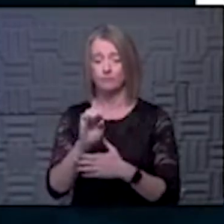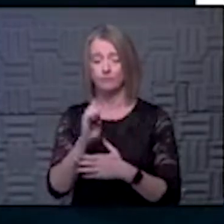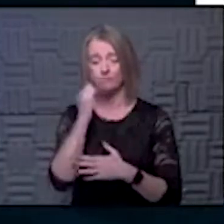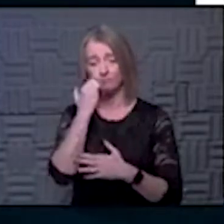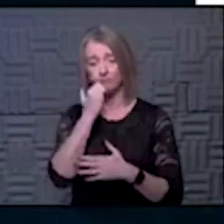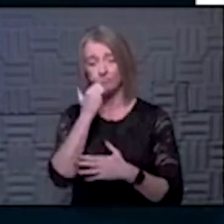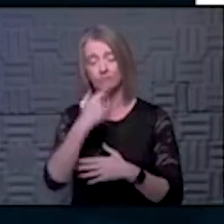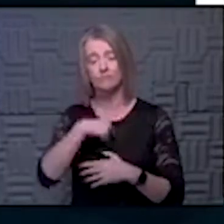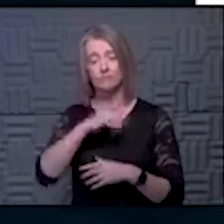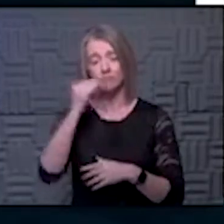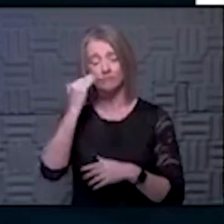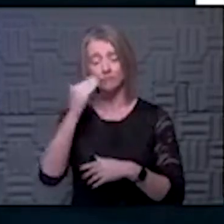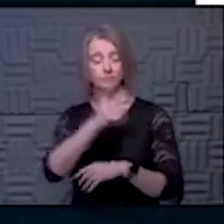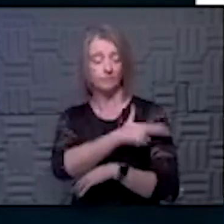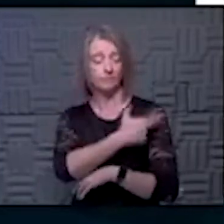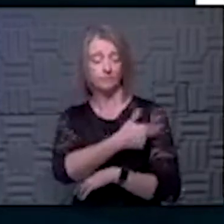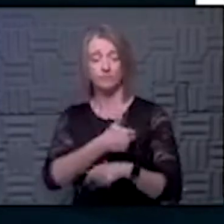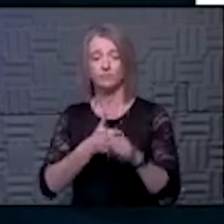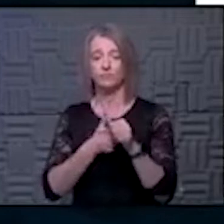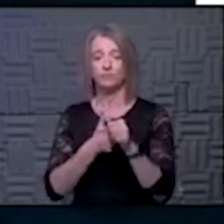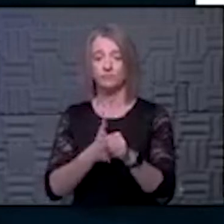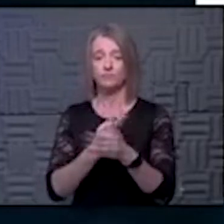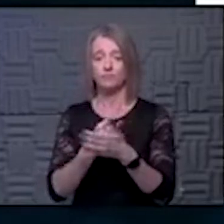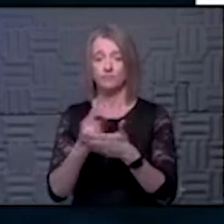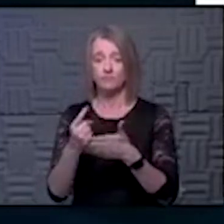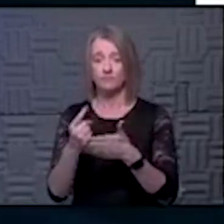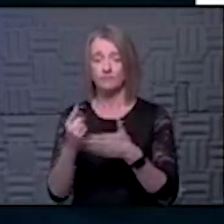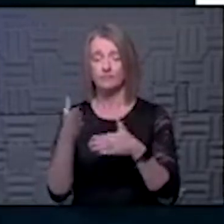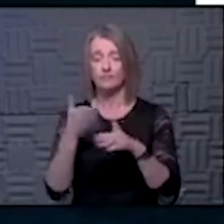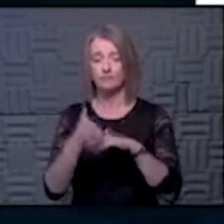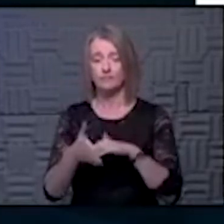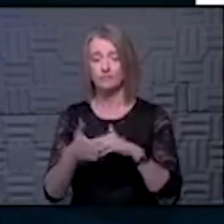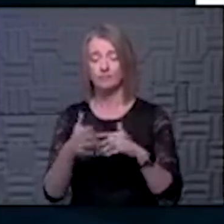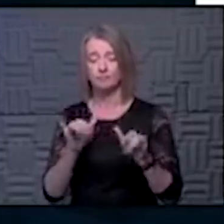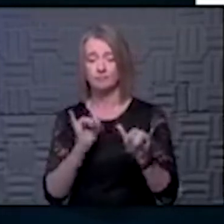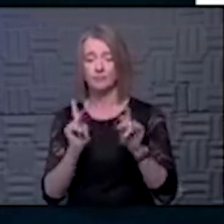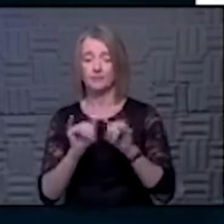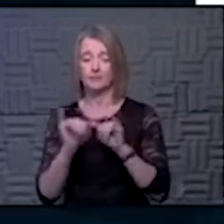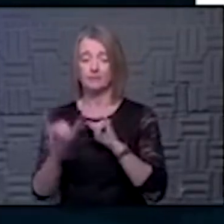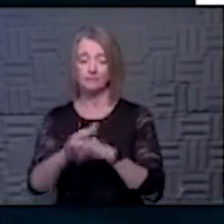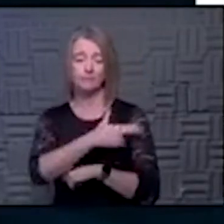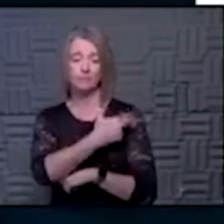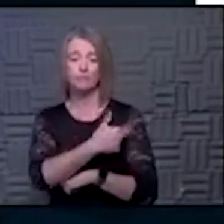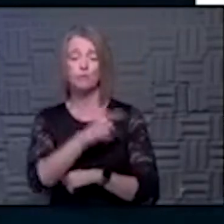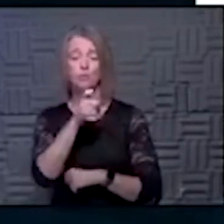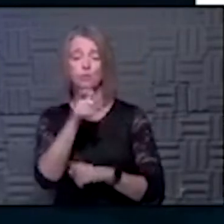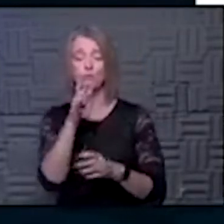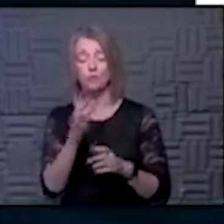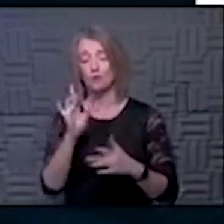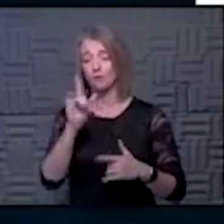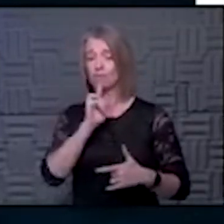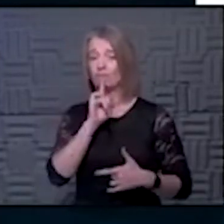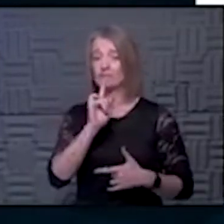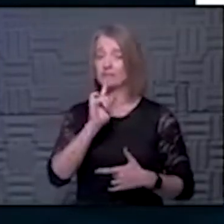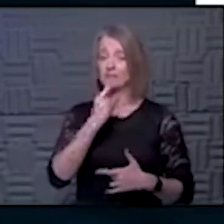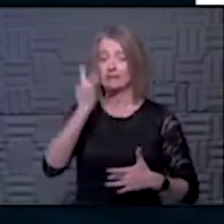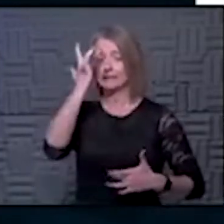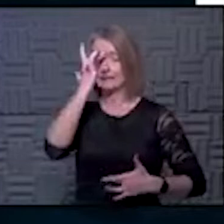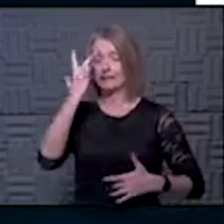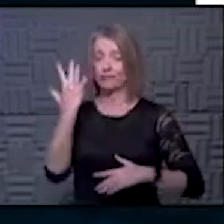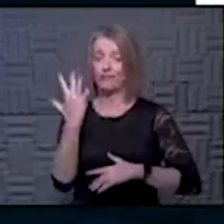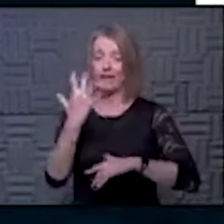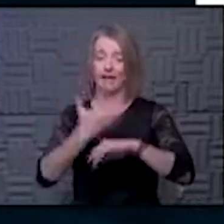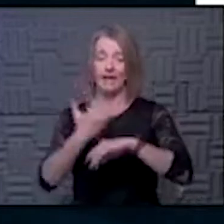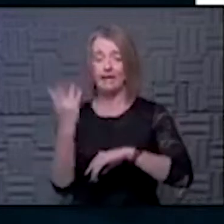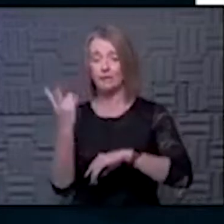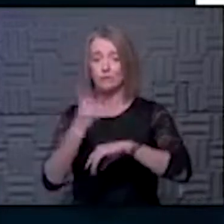rapidly, right? We know that hospitalizations follow a week after new cases, and people stay in the hospital, especially those that are critically ill, for 5 to